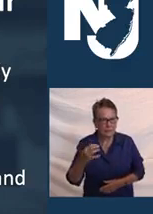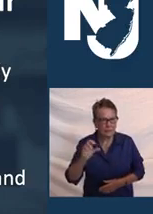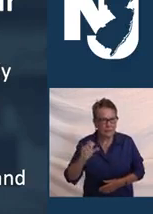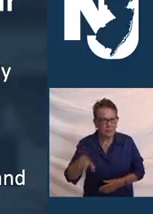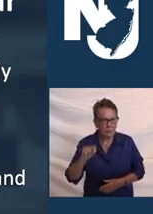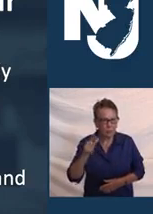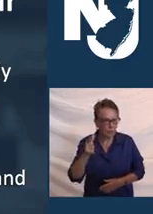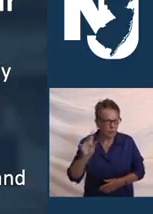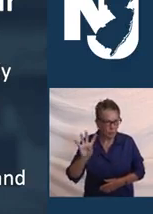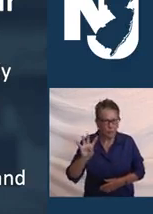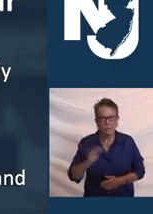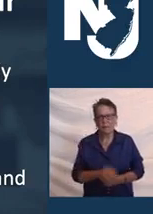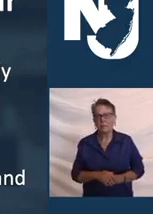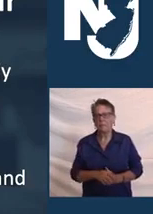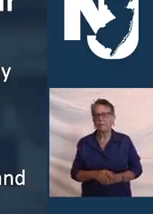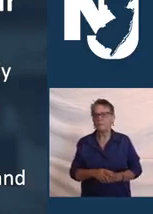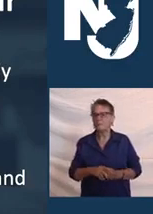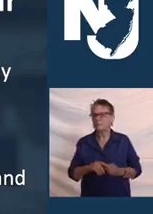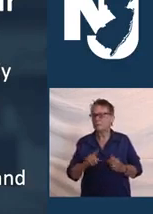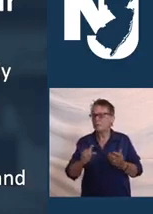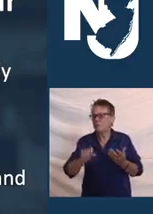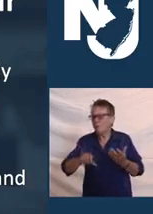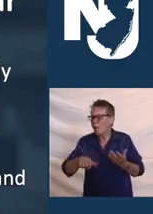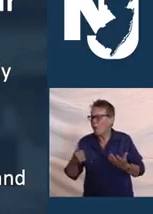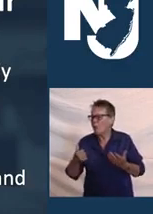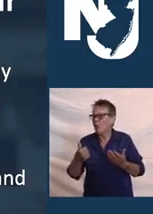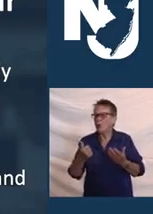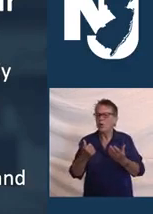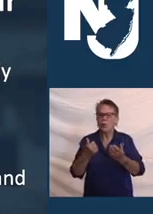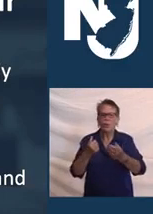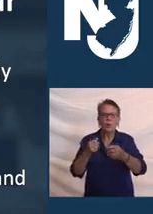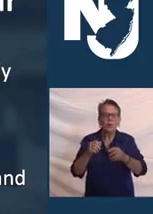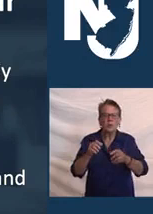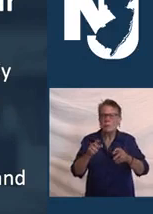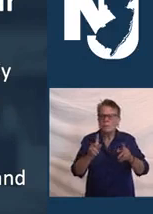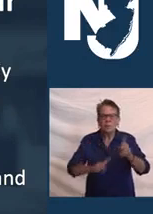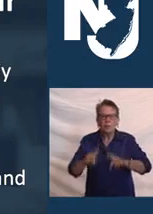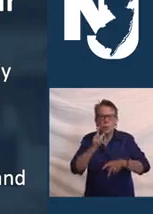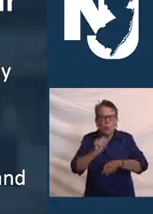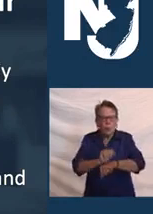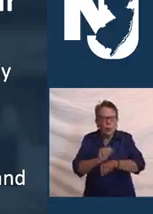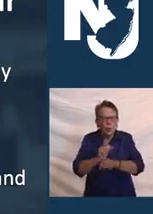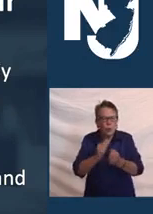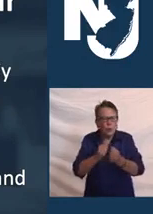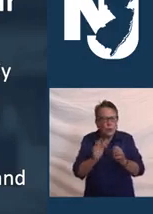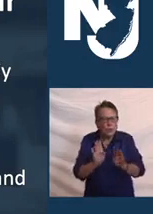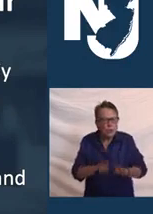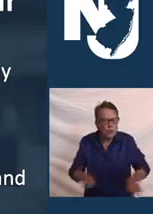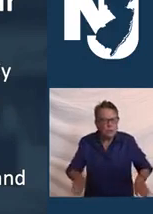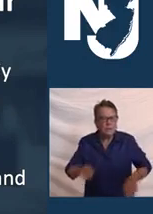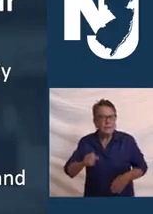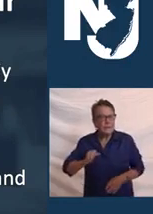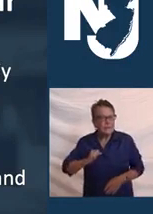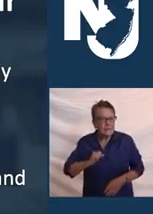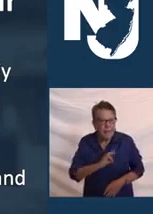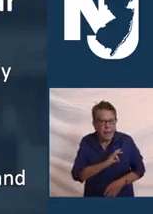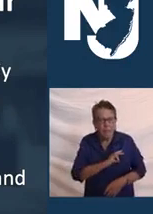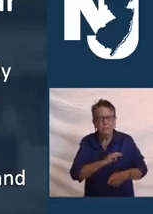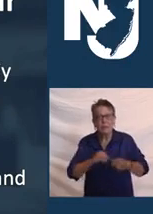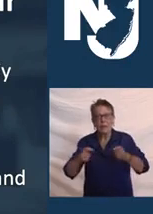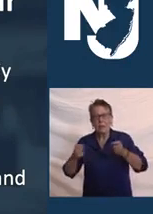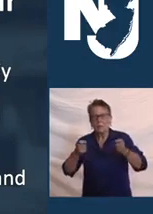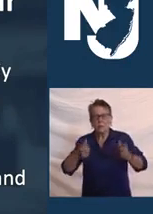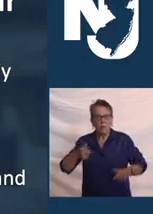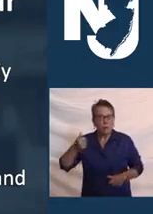protect their children and their care, their employees and their communities, and we thank them. This order ensures that everyone is abiding by the